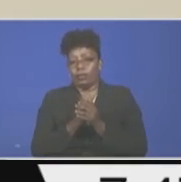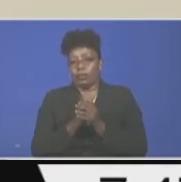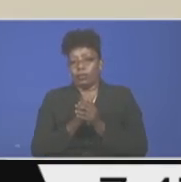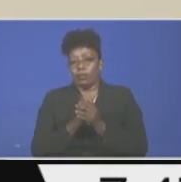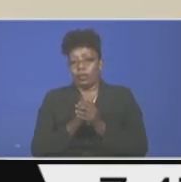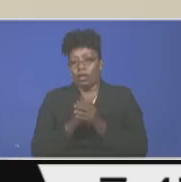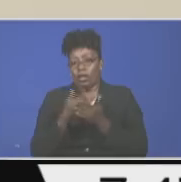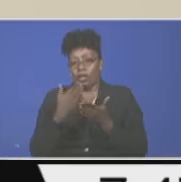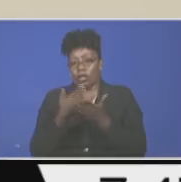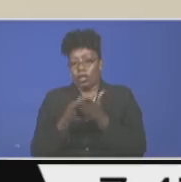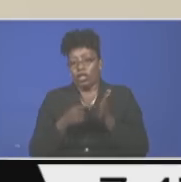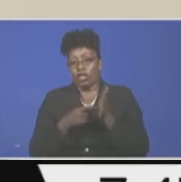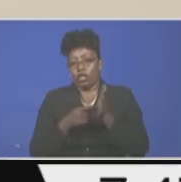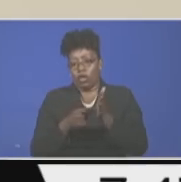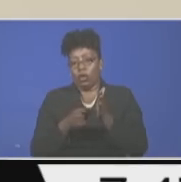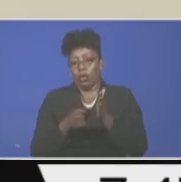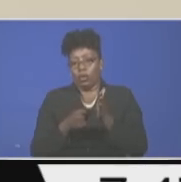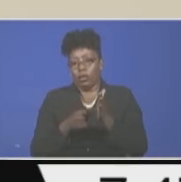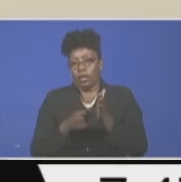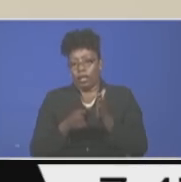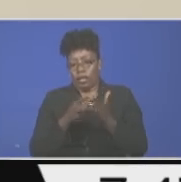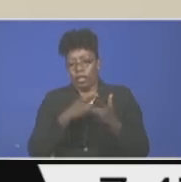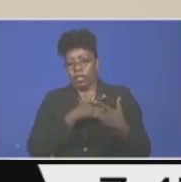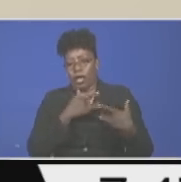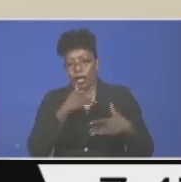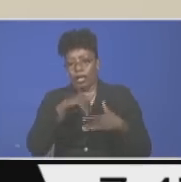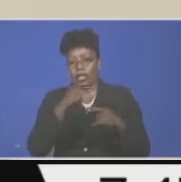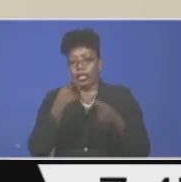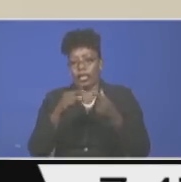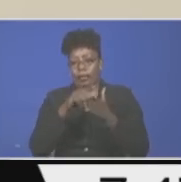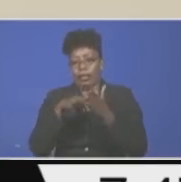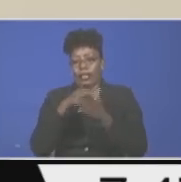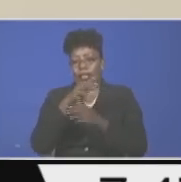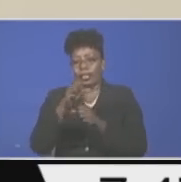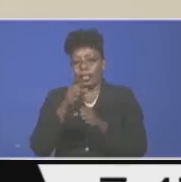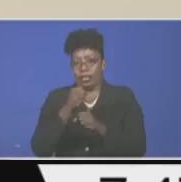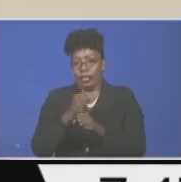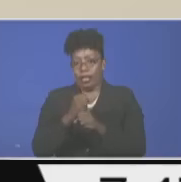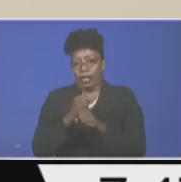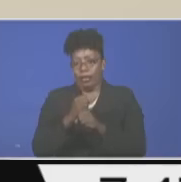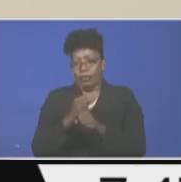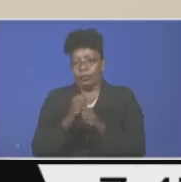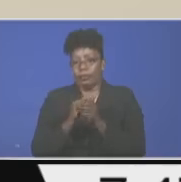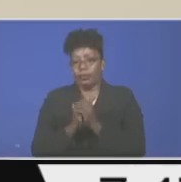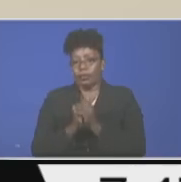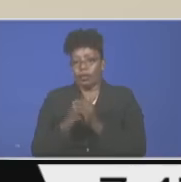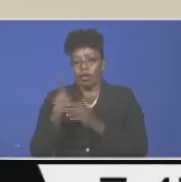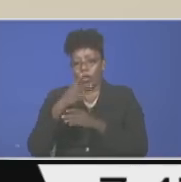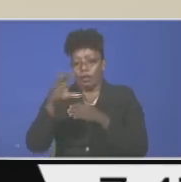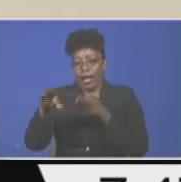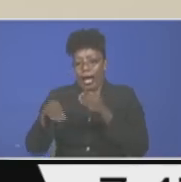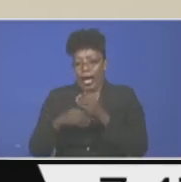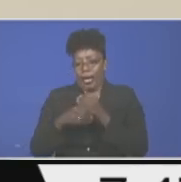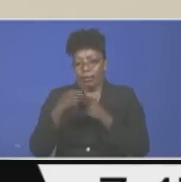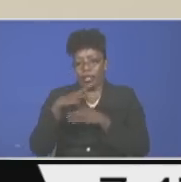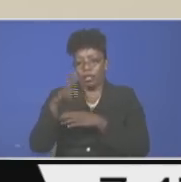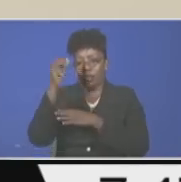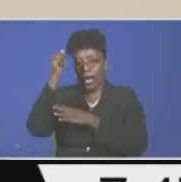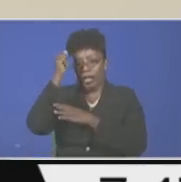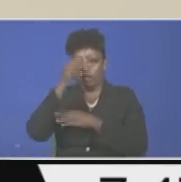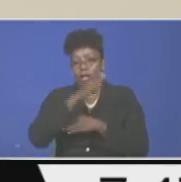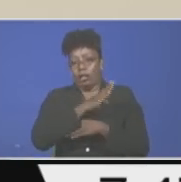good slasher. He's shown us that he has some heart in some earlier games this year. And of course, to solidify the inside, we've added Mr. Anton